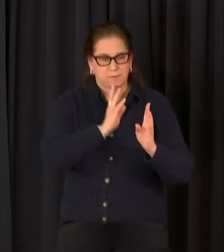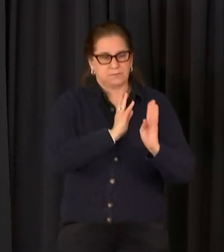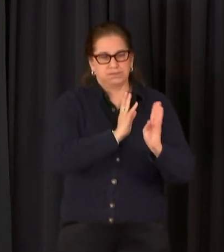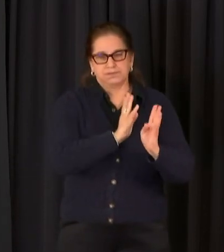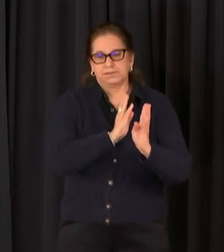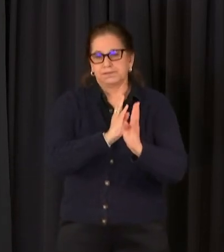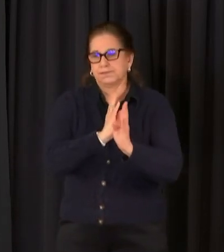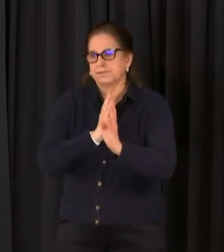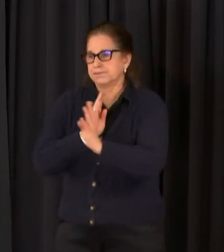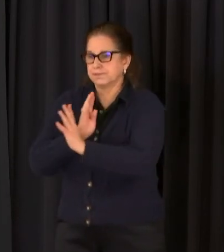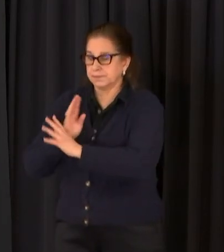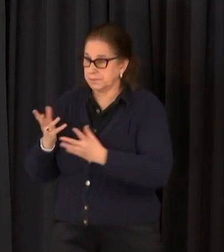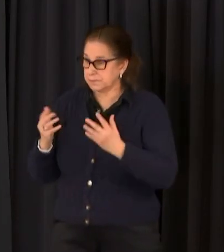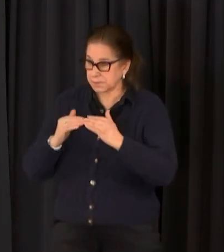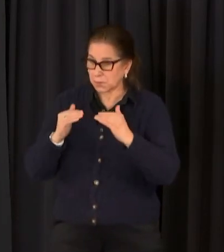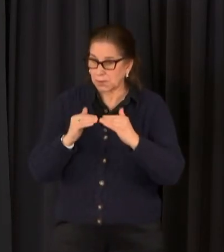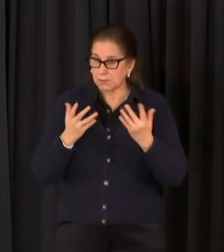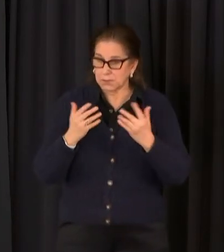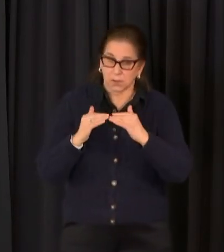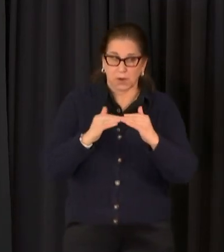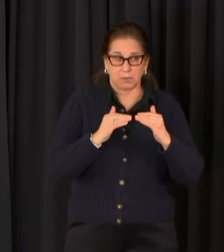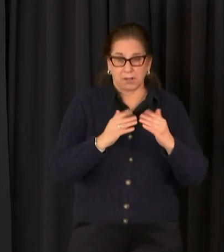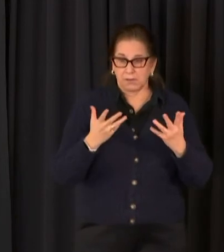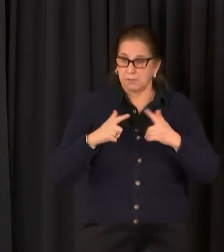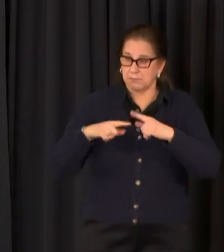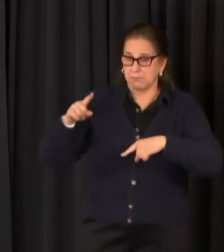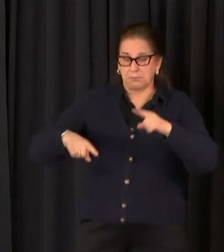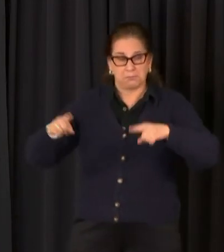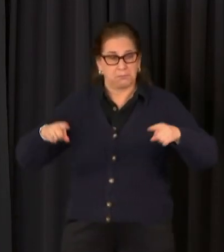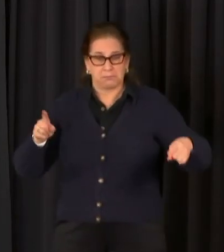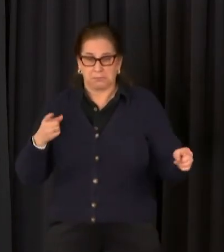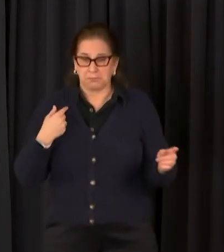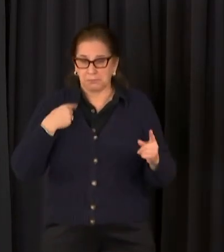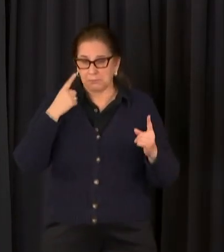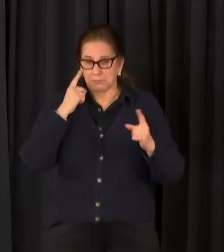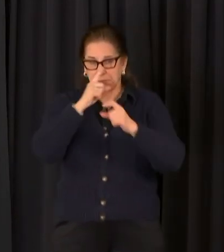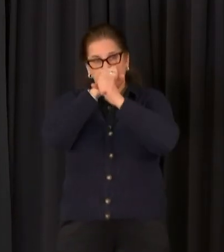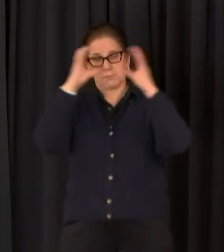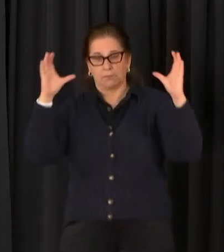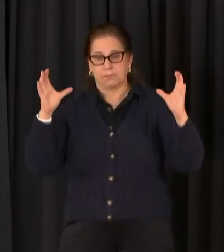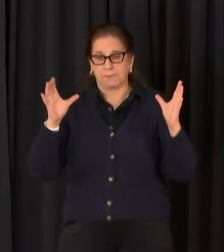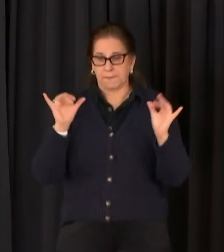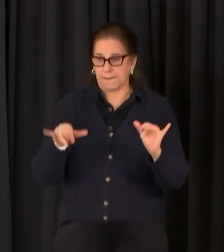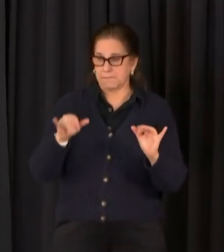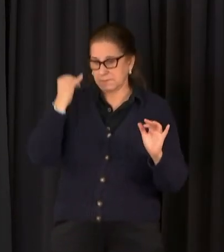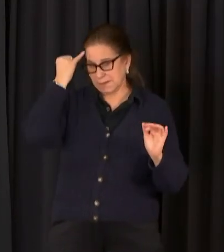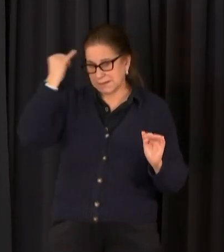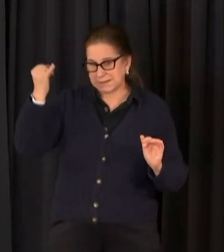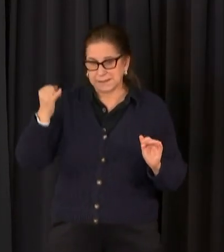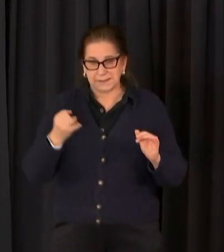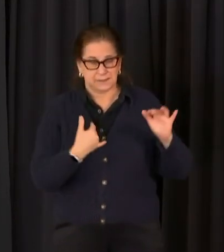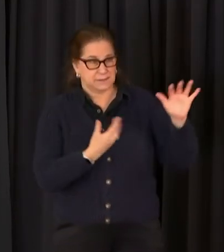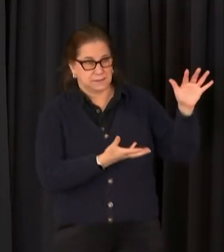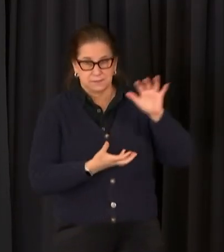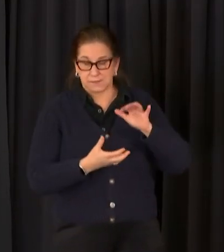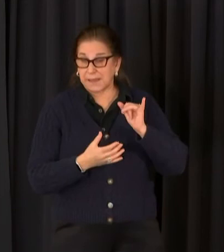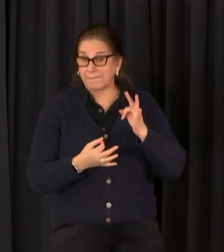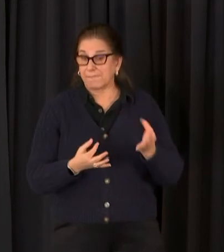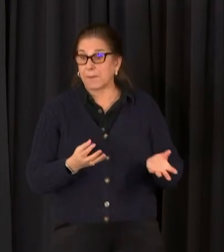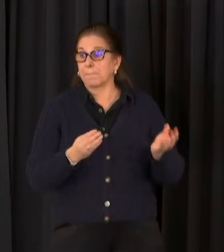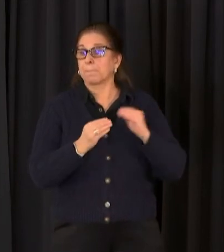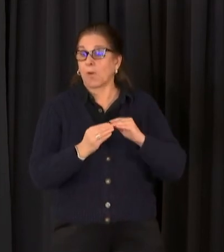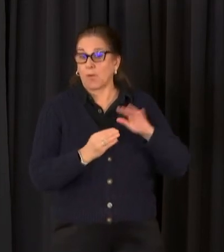and equitable from a transportation perspective. Now, once the supply opens, we're getting tens of